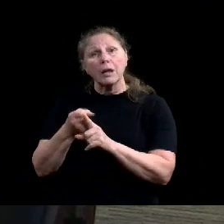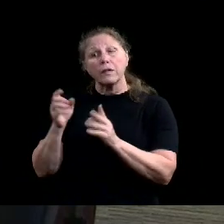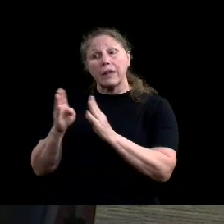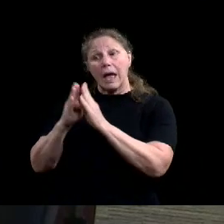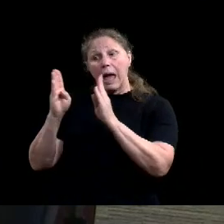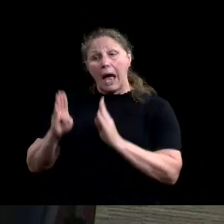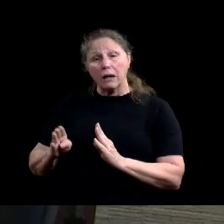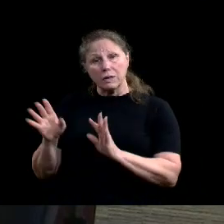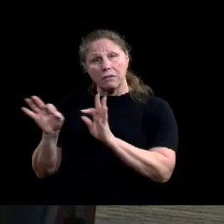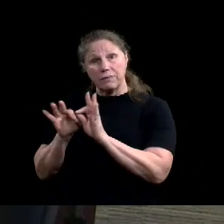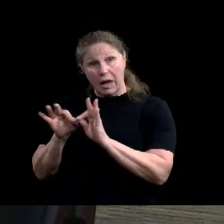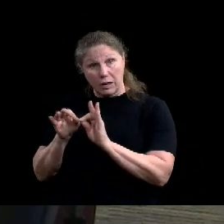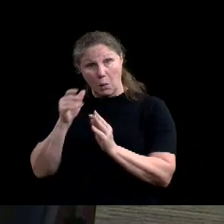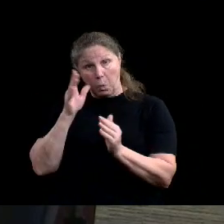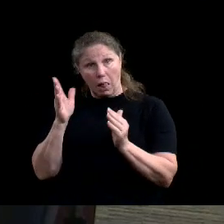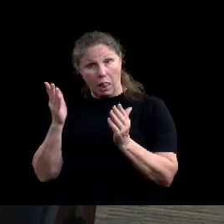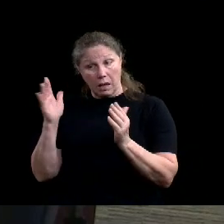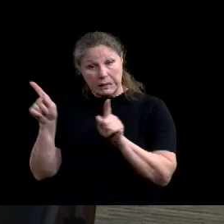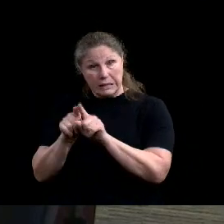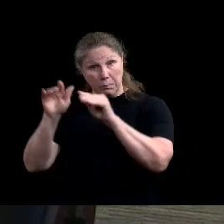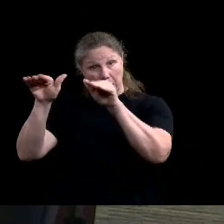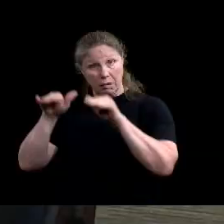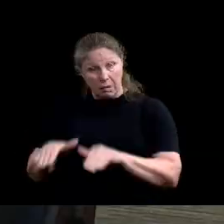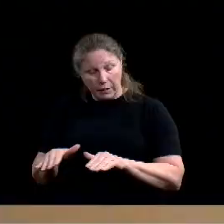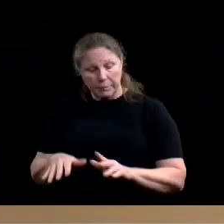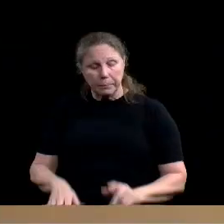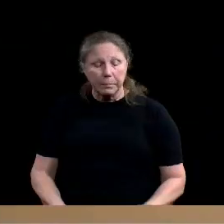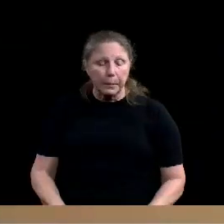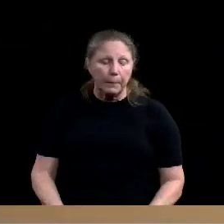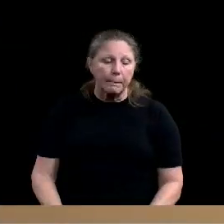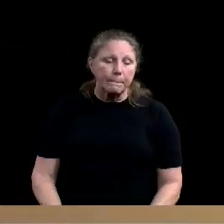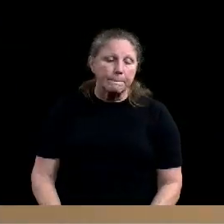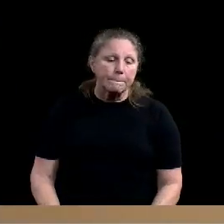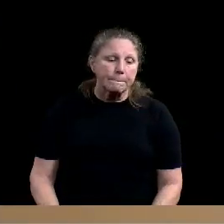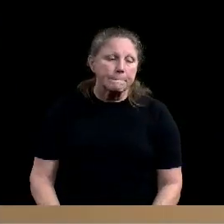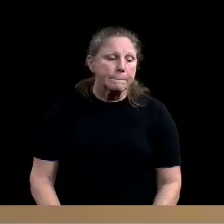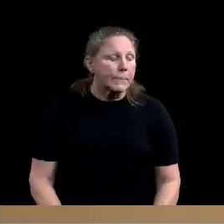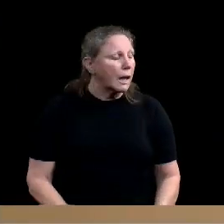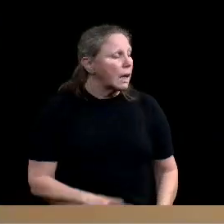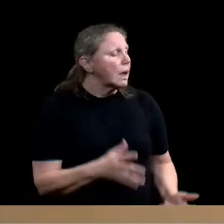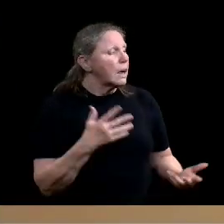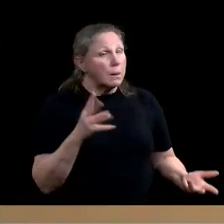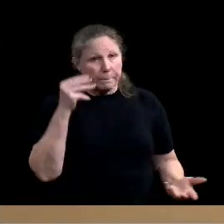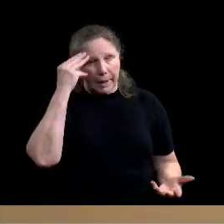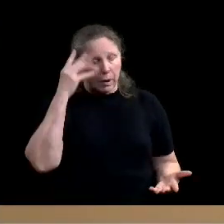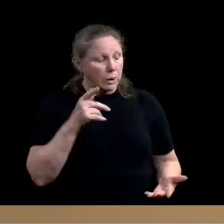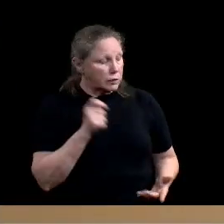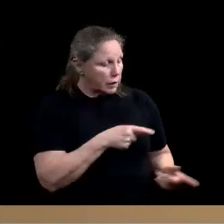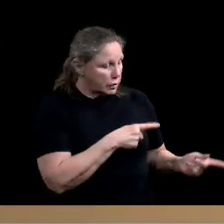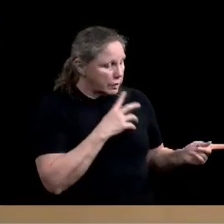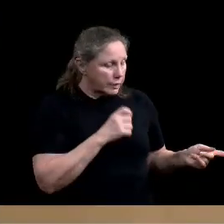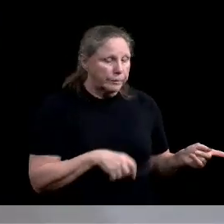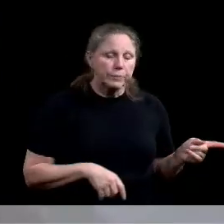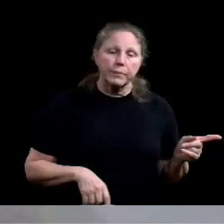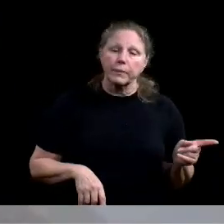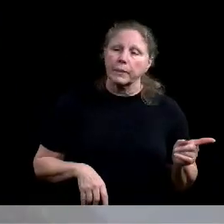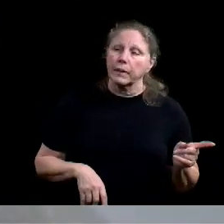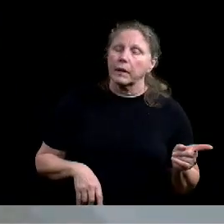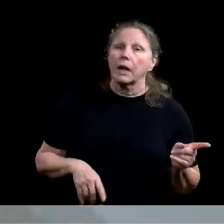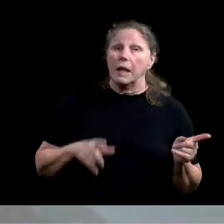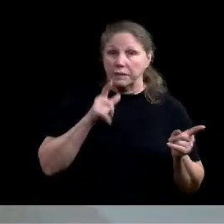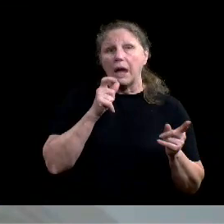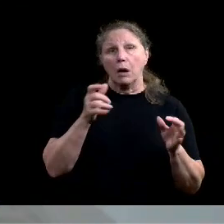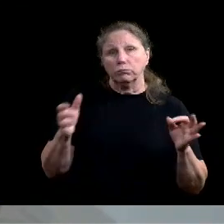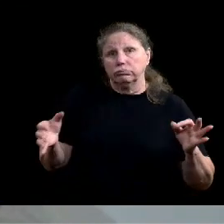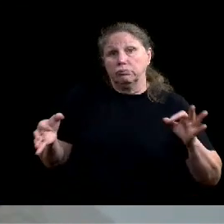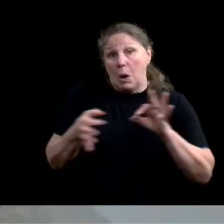Well, Judge, do you want to speak to that? Well, they're unrelated. Actually, they're based off